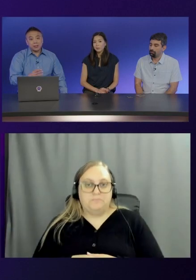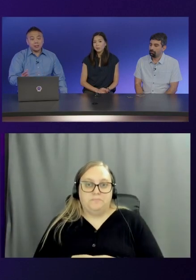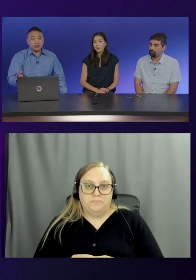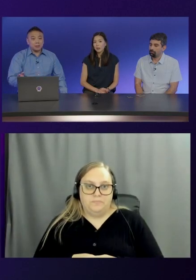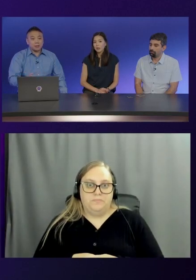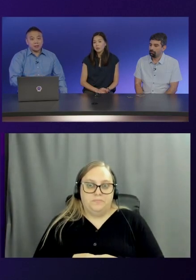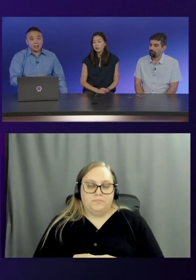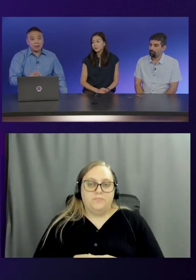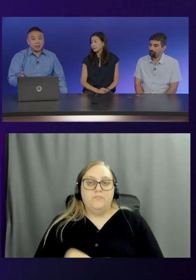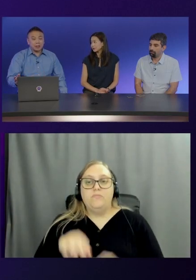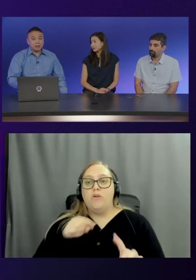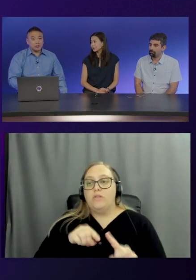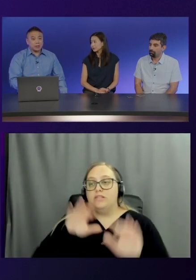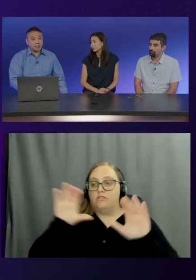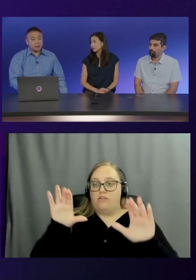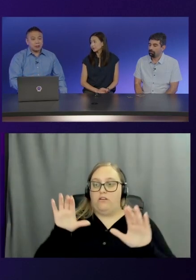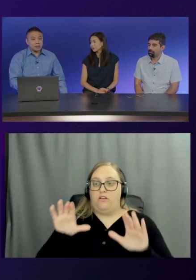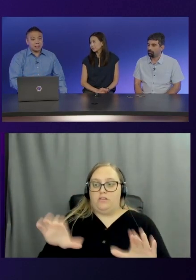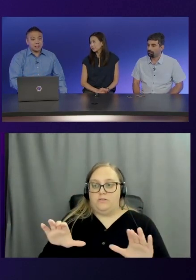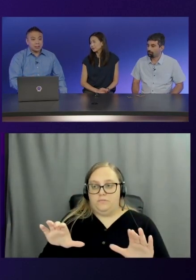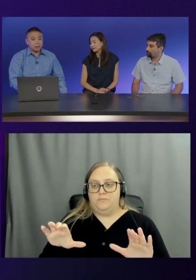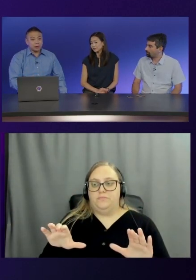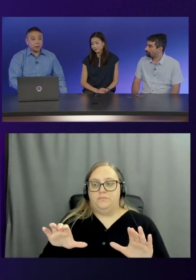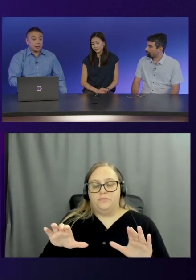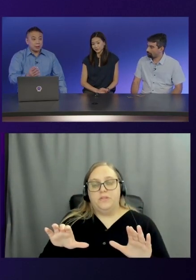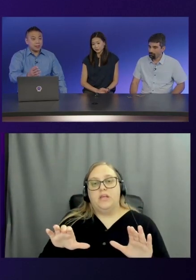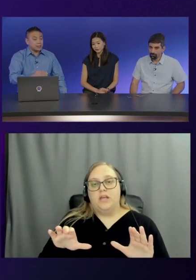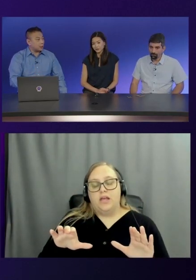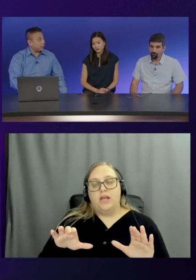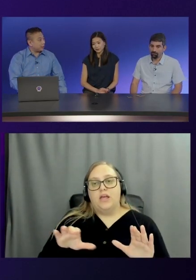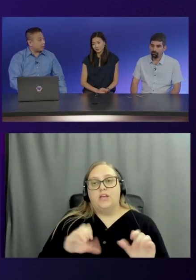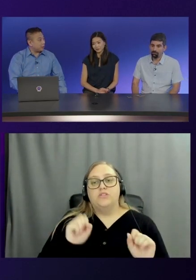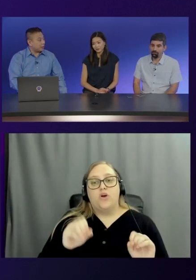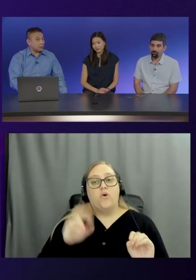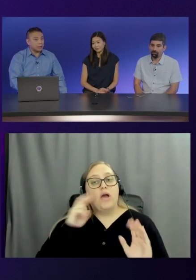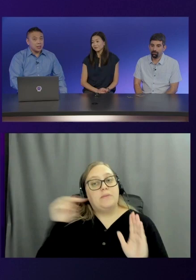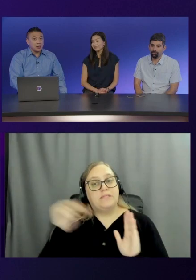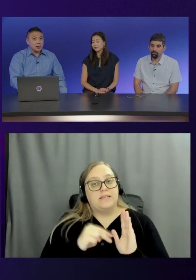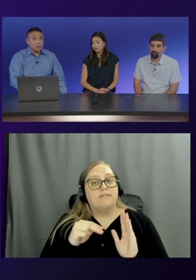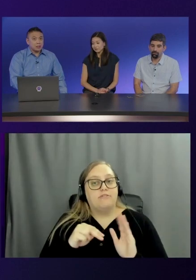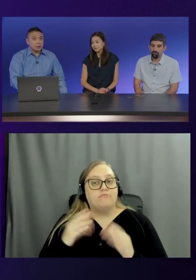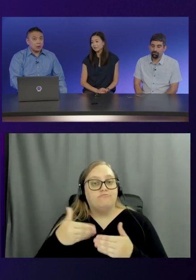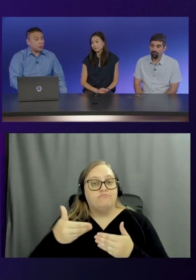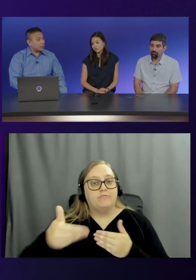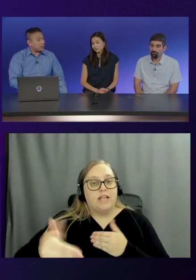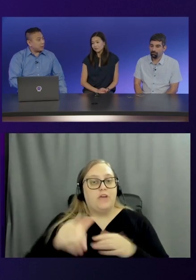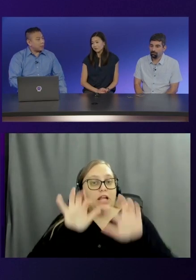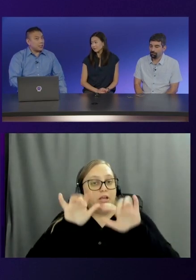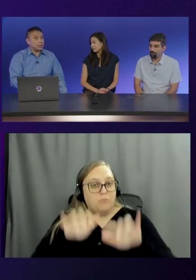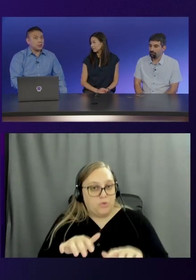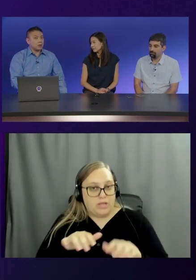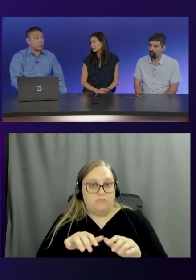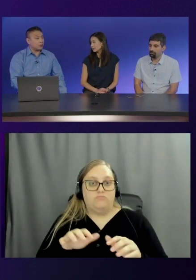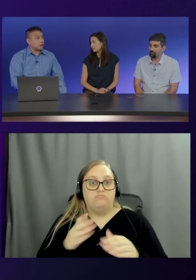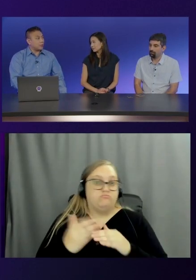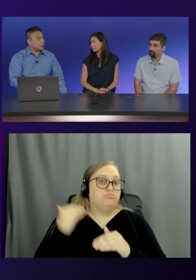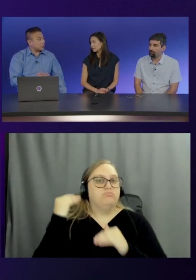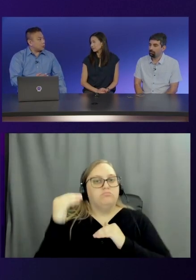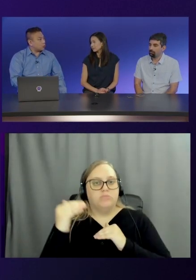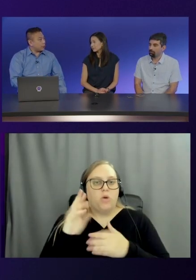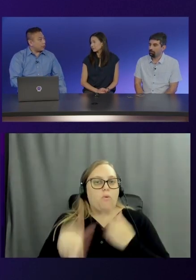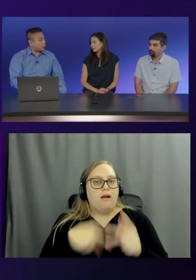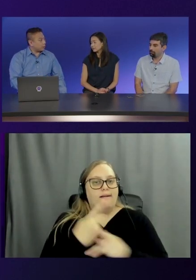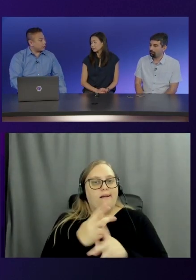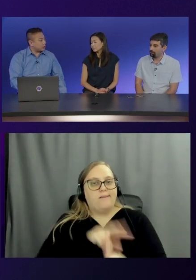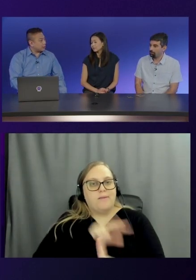is really the gamut of the entire EC2 portfolio, including accelerated computing as well. So what type of applications are